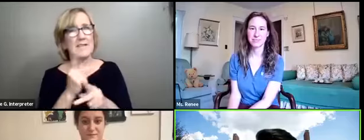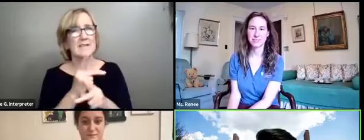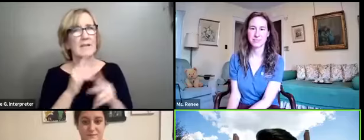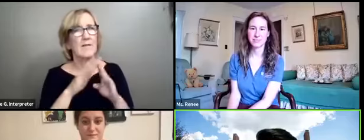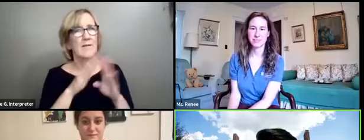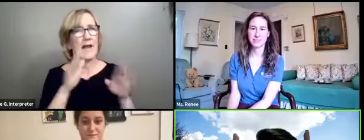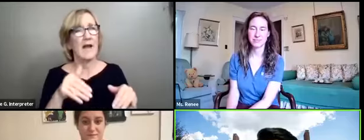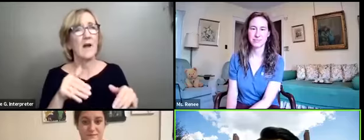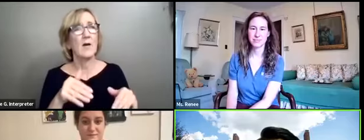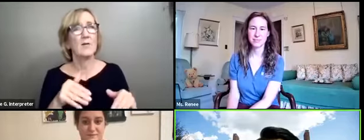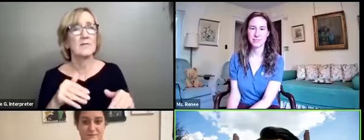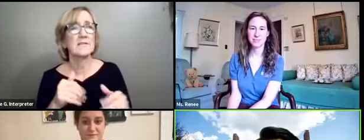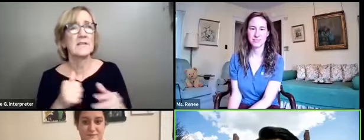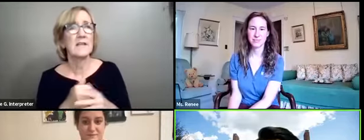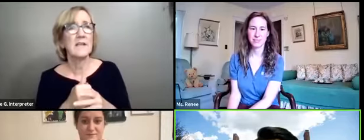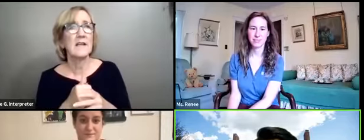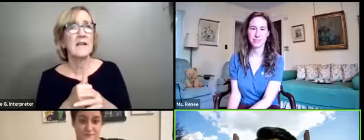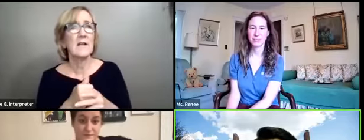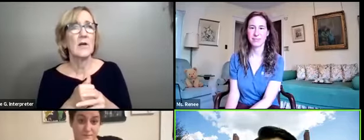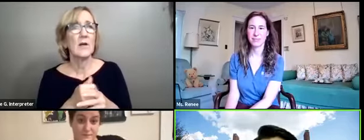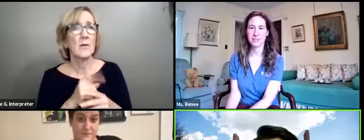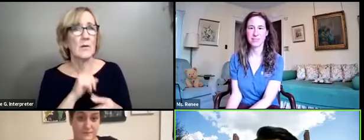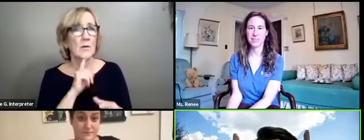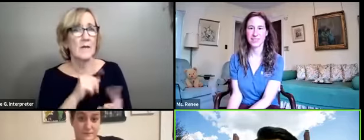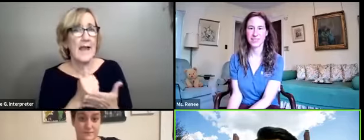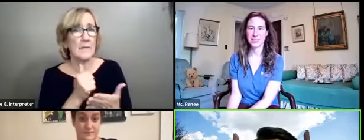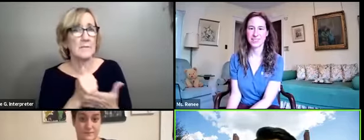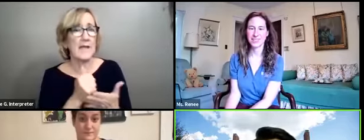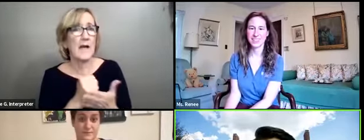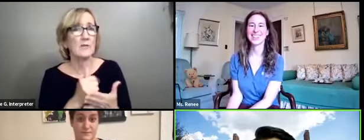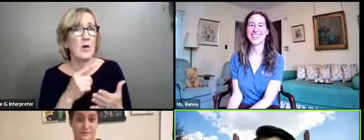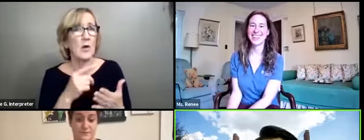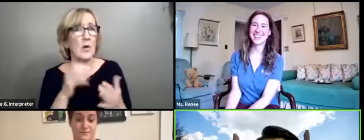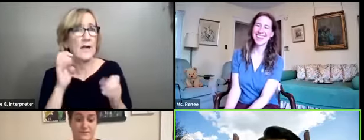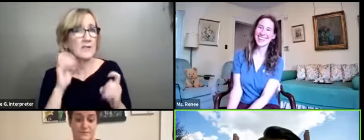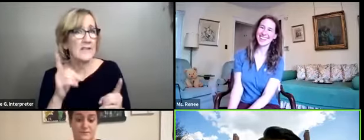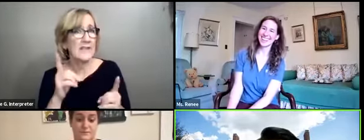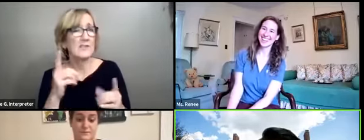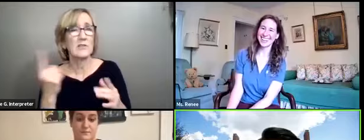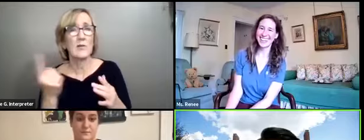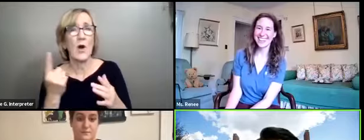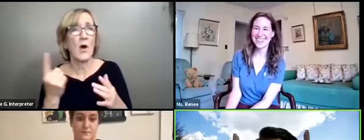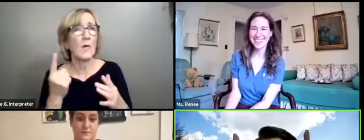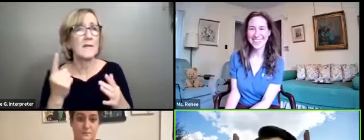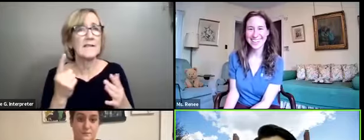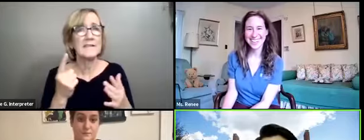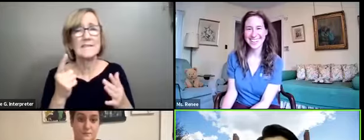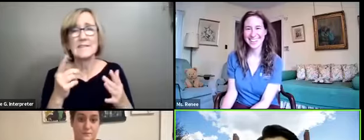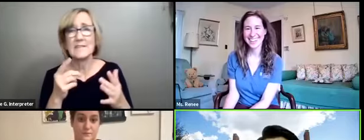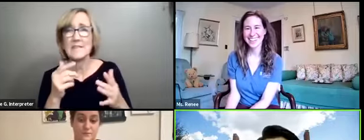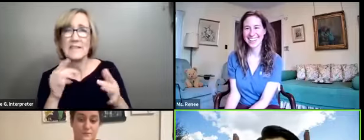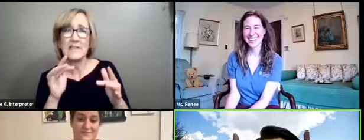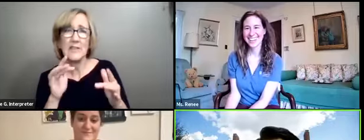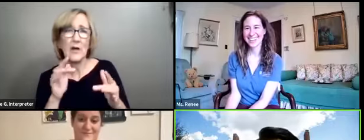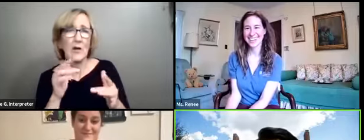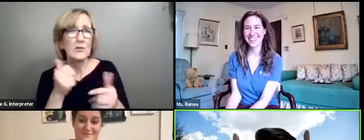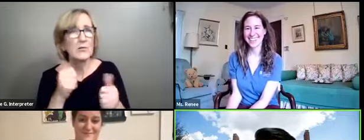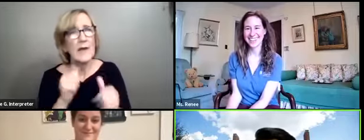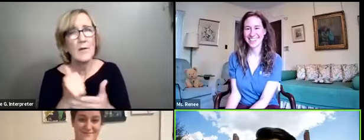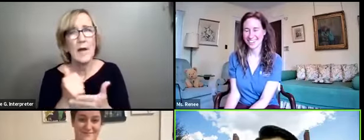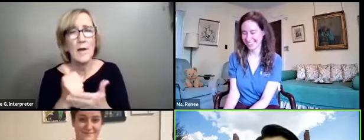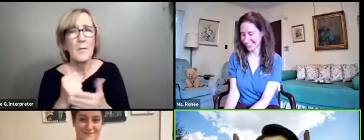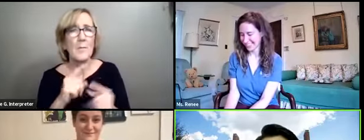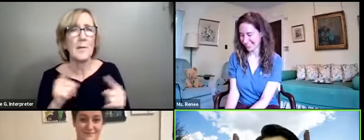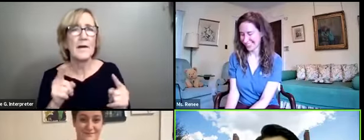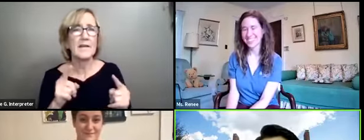we pitch in when we can. We actually helped out. Since we're education side, we don't always get to touch all the collection stuff, but we actually helped